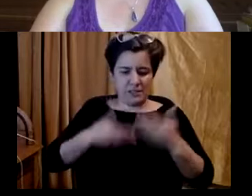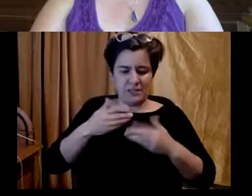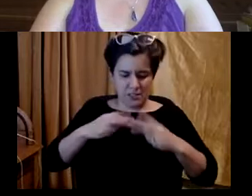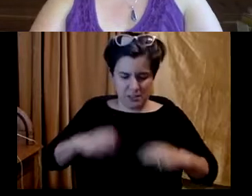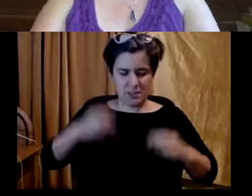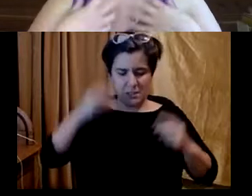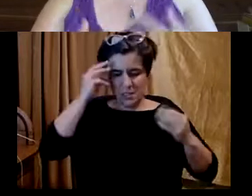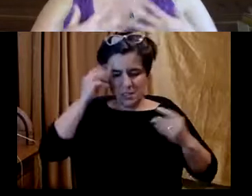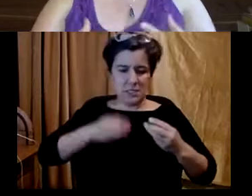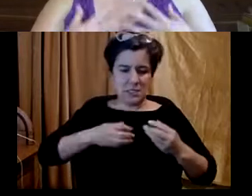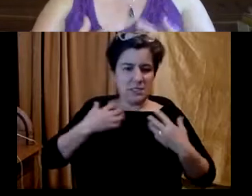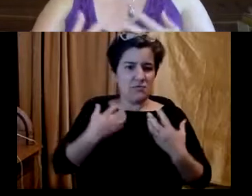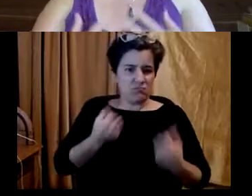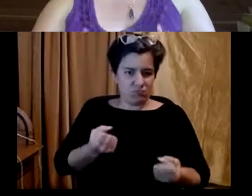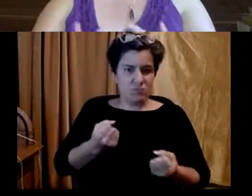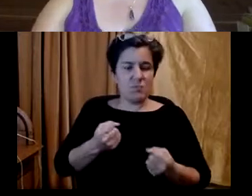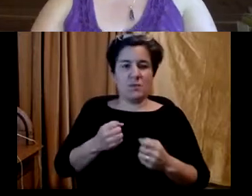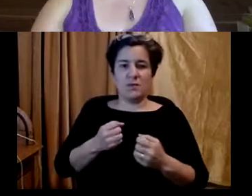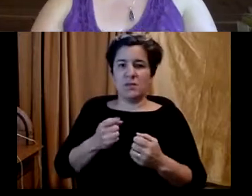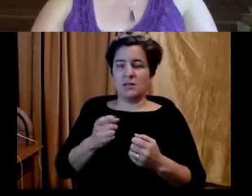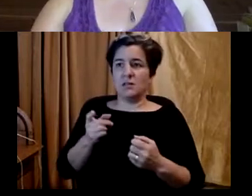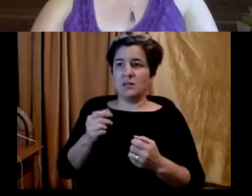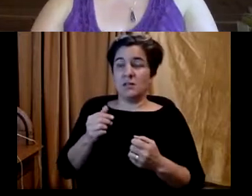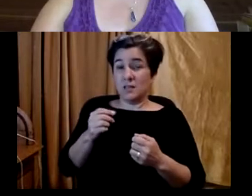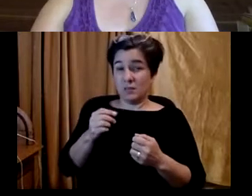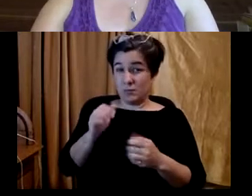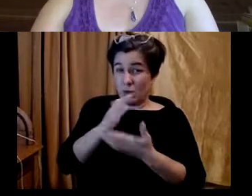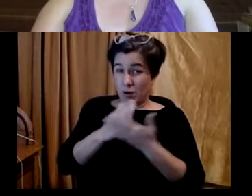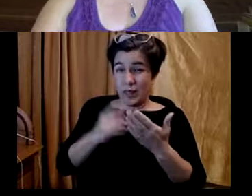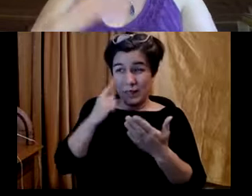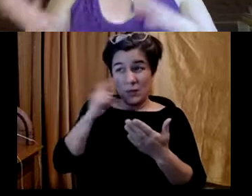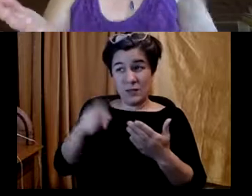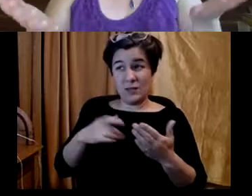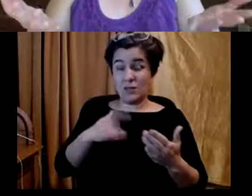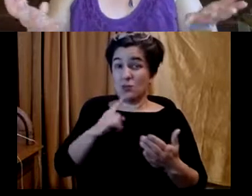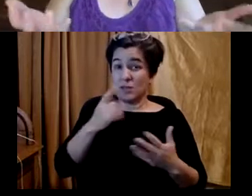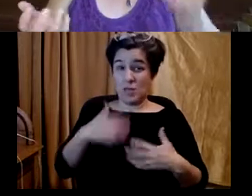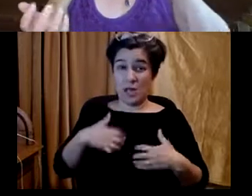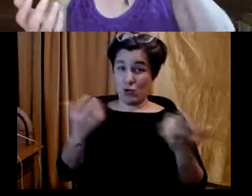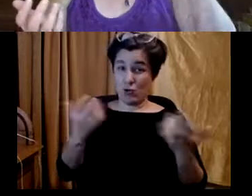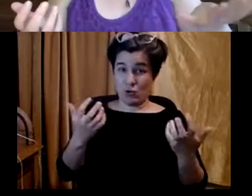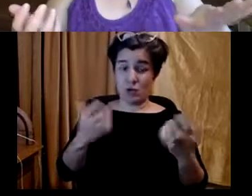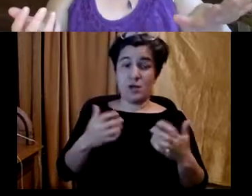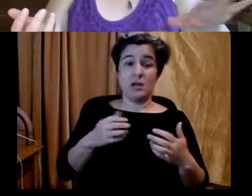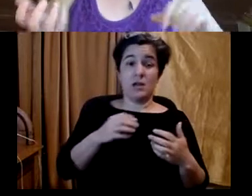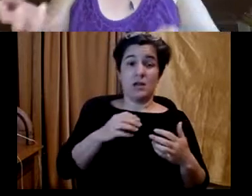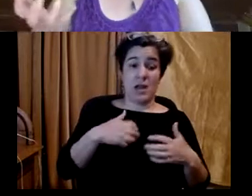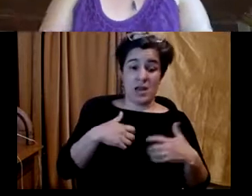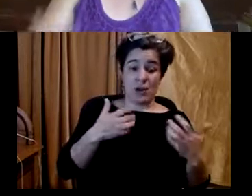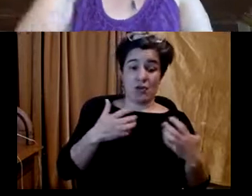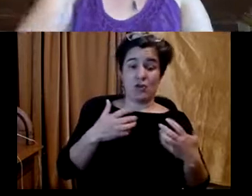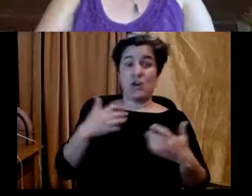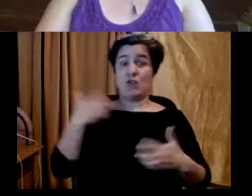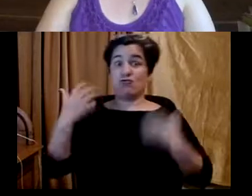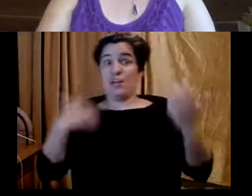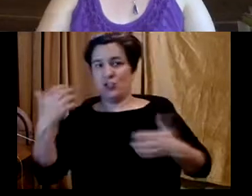been really letting yourself feel so angry? I mean, I differentiate anger, aggression. Aggression is to take someone else down, and anger is